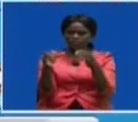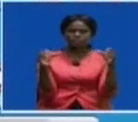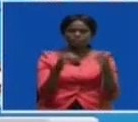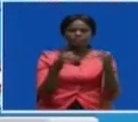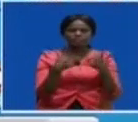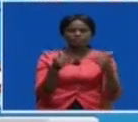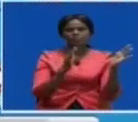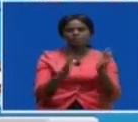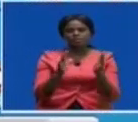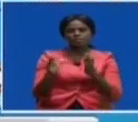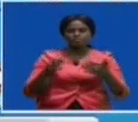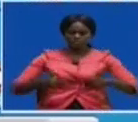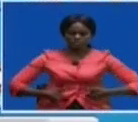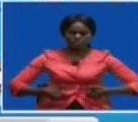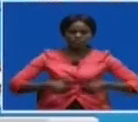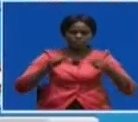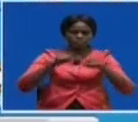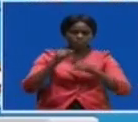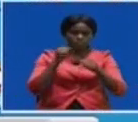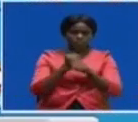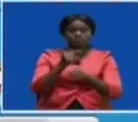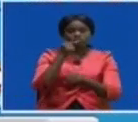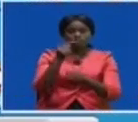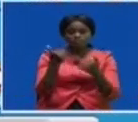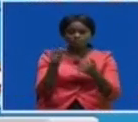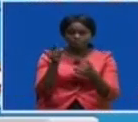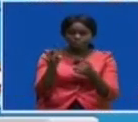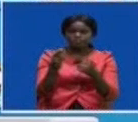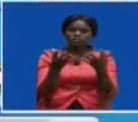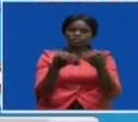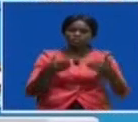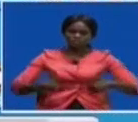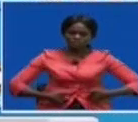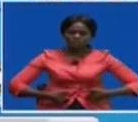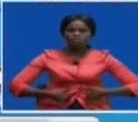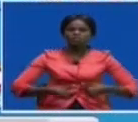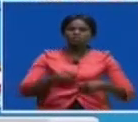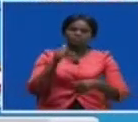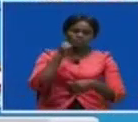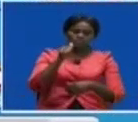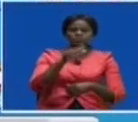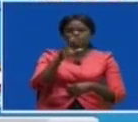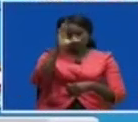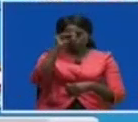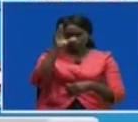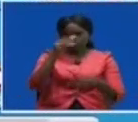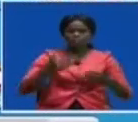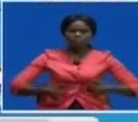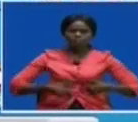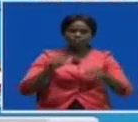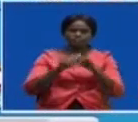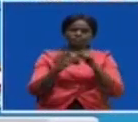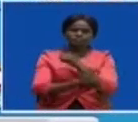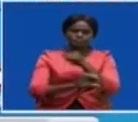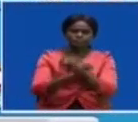to attract young karateka's this year. Chola says the federation wants both young boys and girls as well as the youth across the